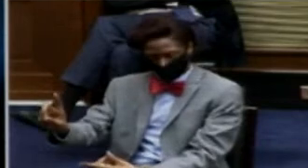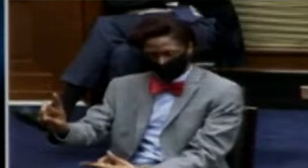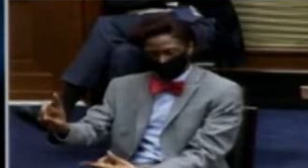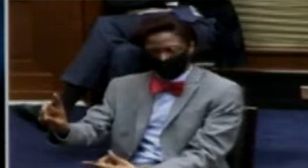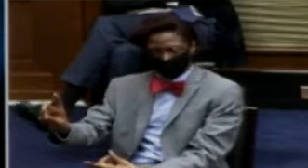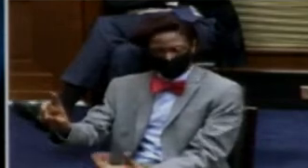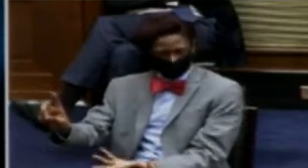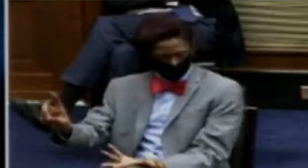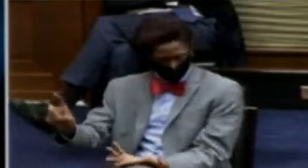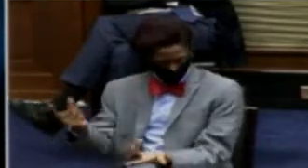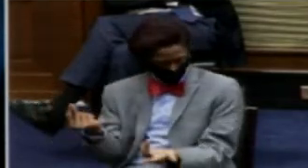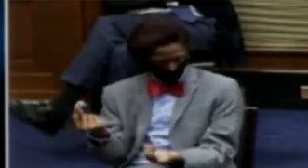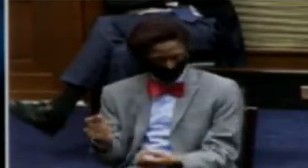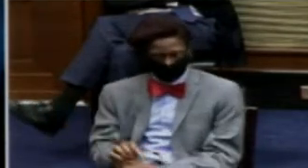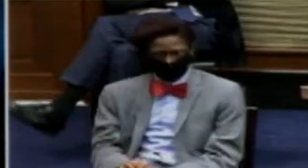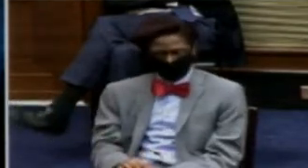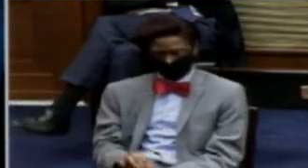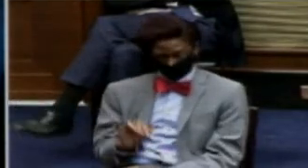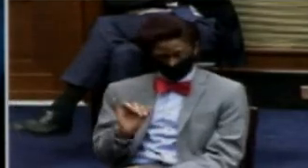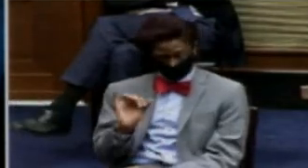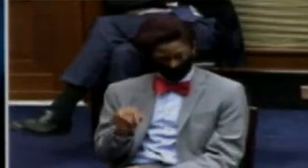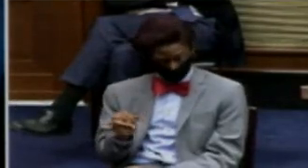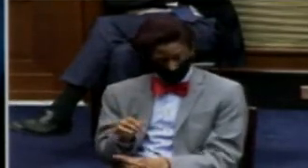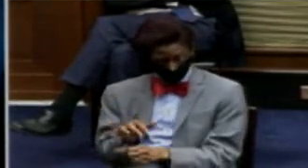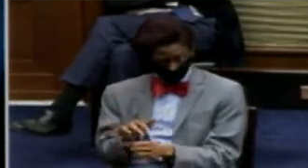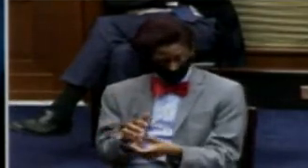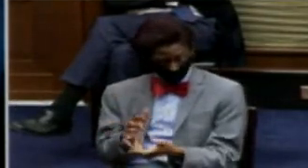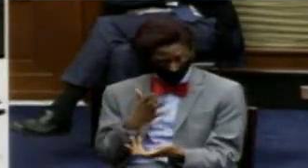Senate? Wouldn't that give them representation?